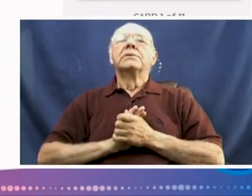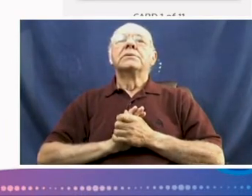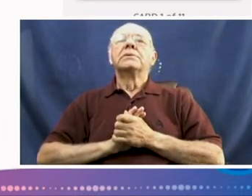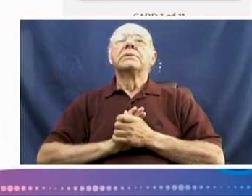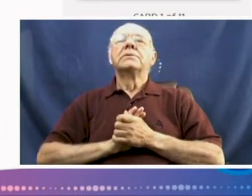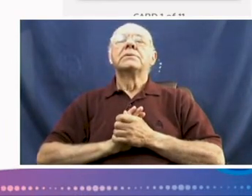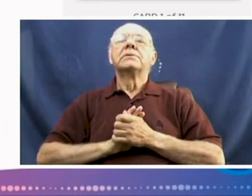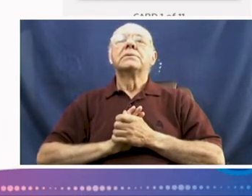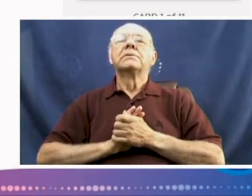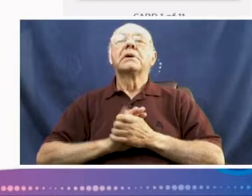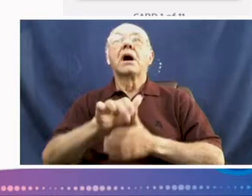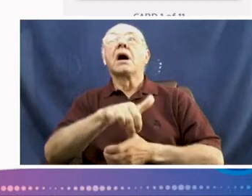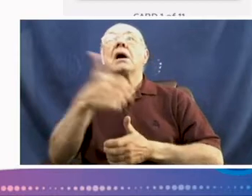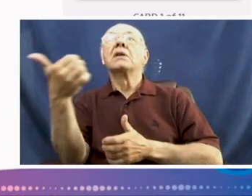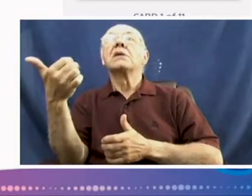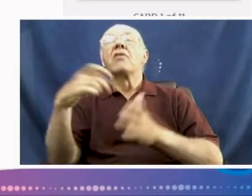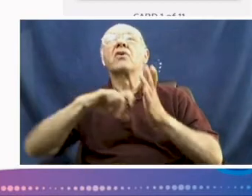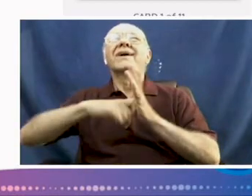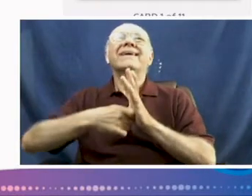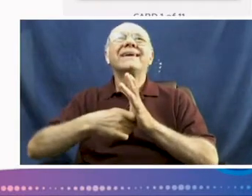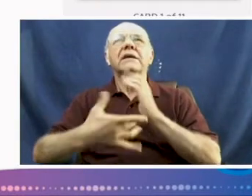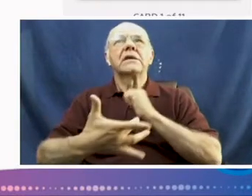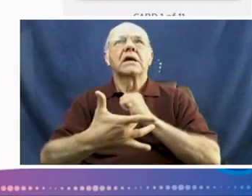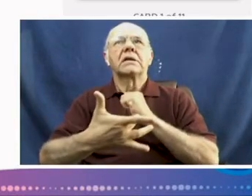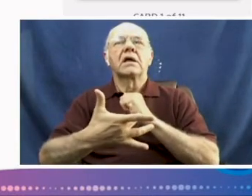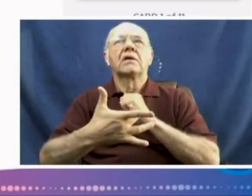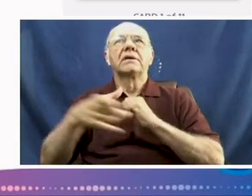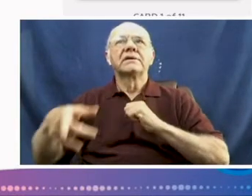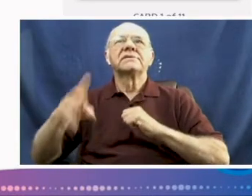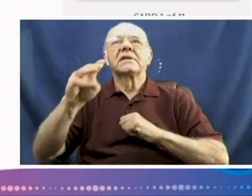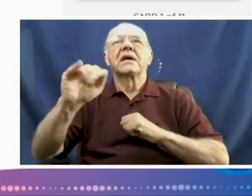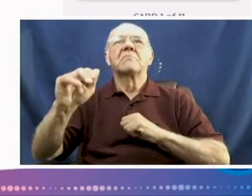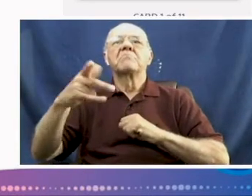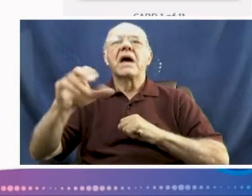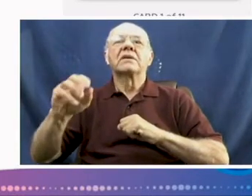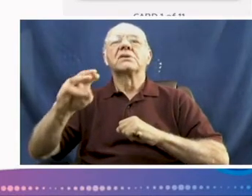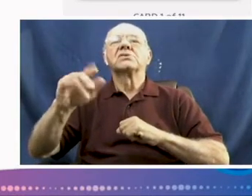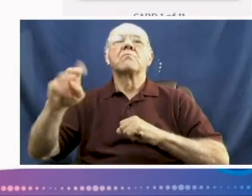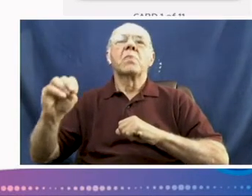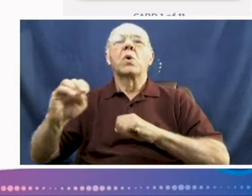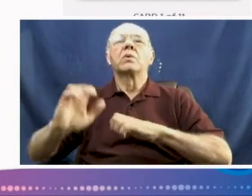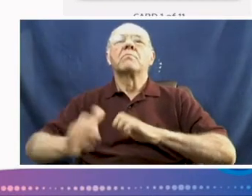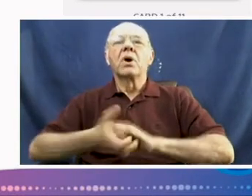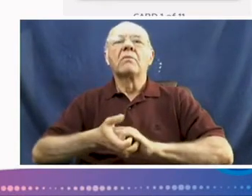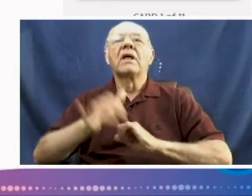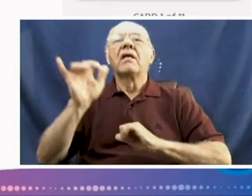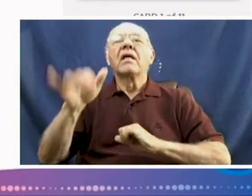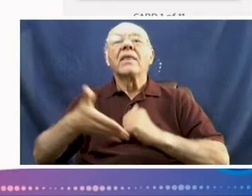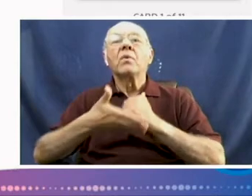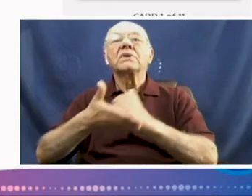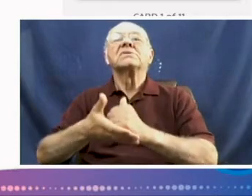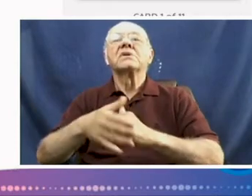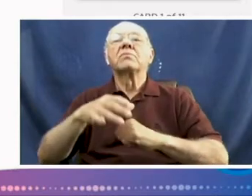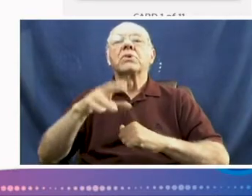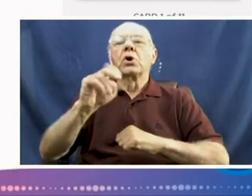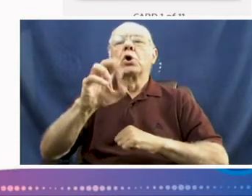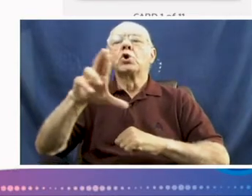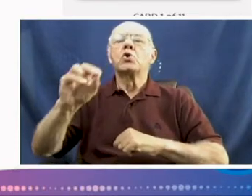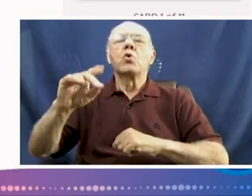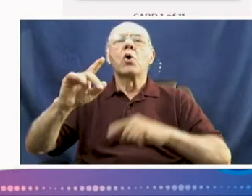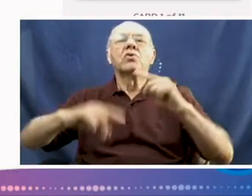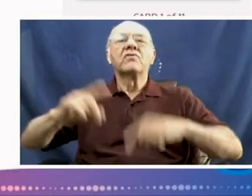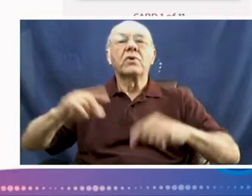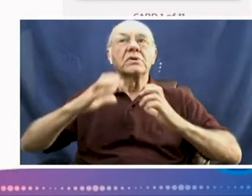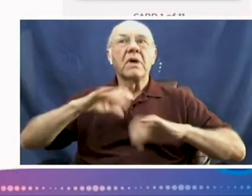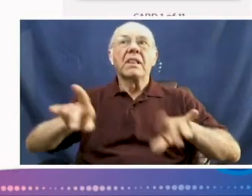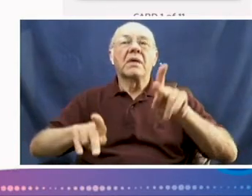Another key technology initiative is our Magnus Mode partnership to assist neurodiverse customers, such as those with